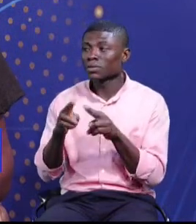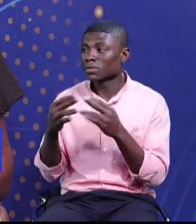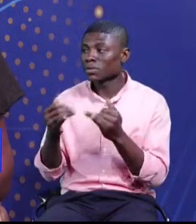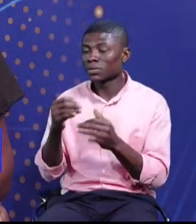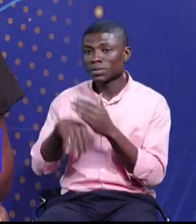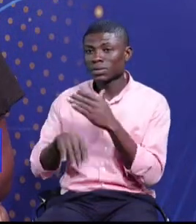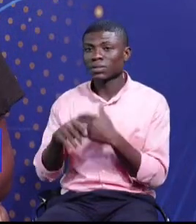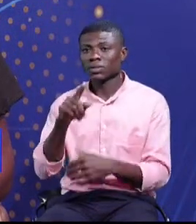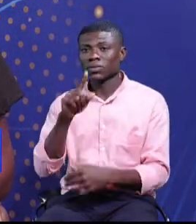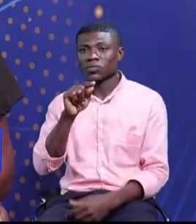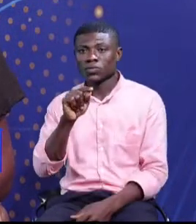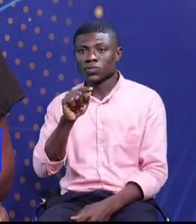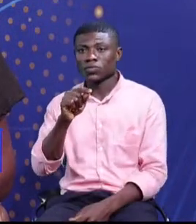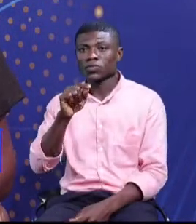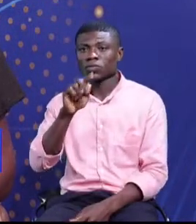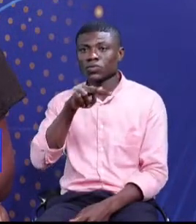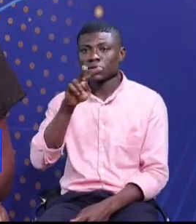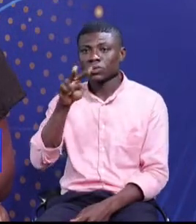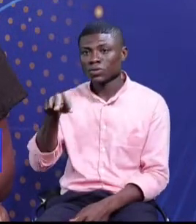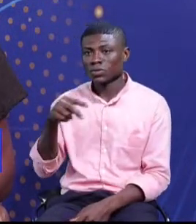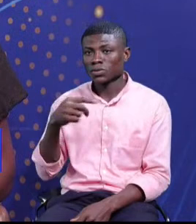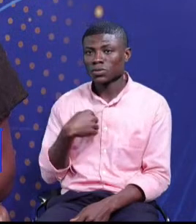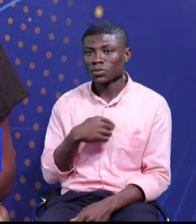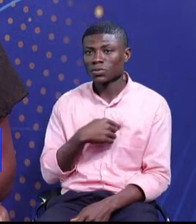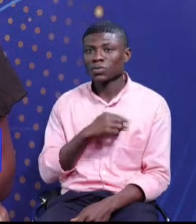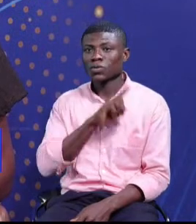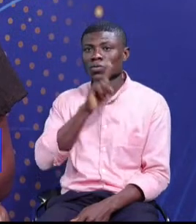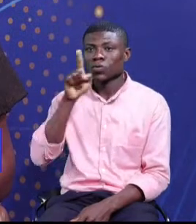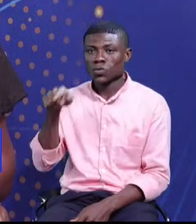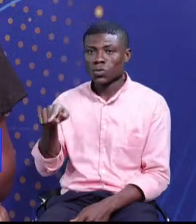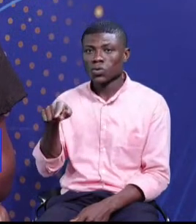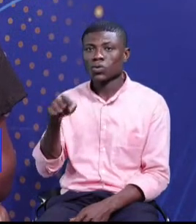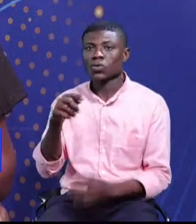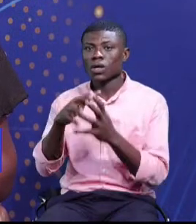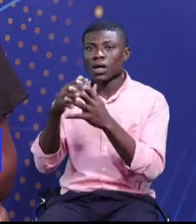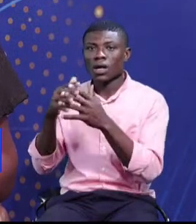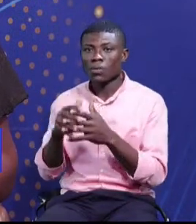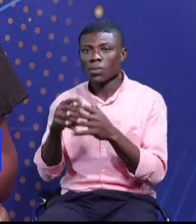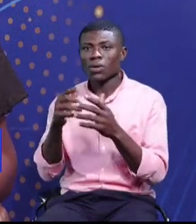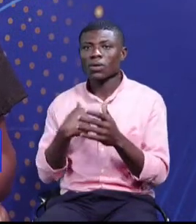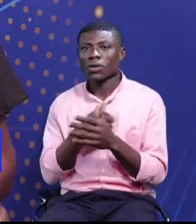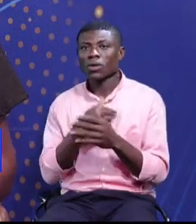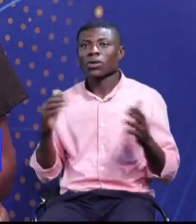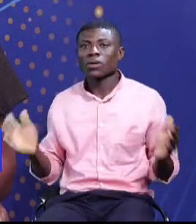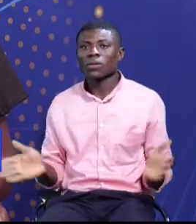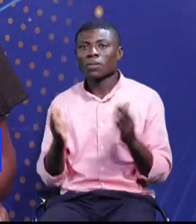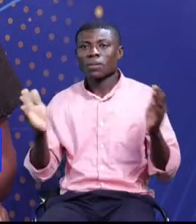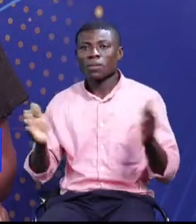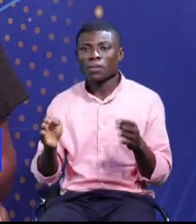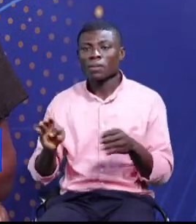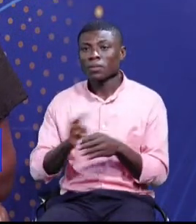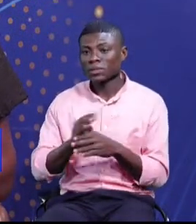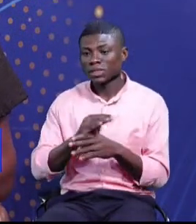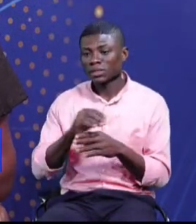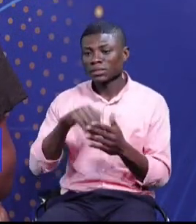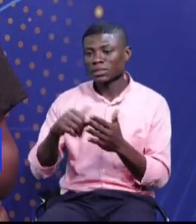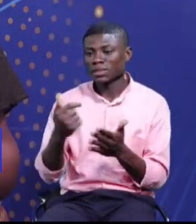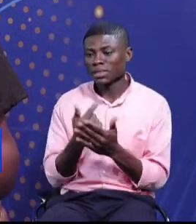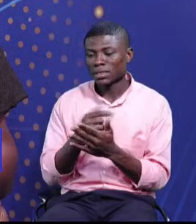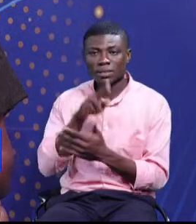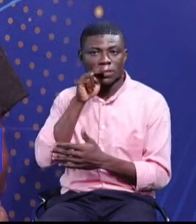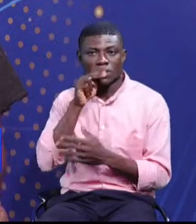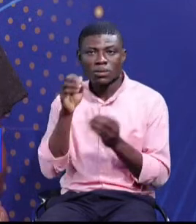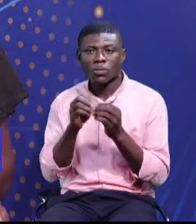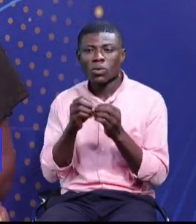in 2022, we actually went to Atlanta to promote doing business in Ghana and Nigeria, and there was a